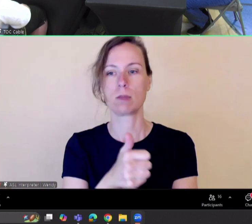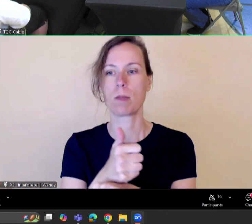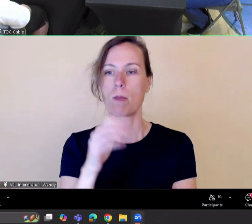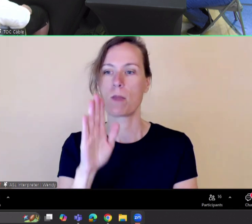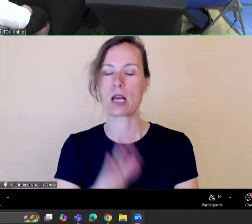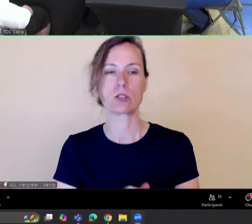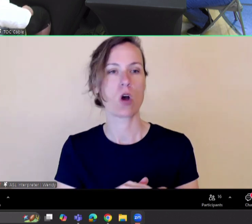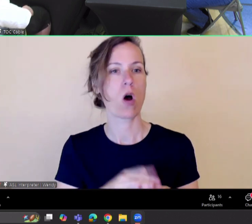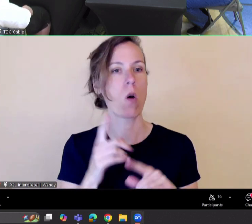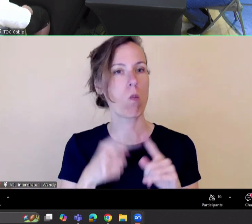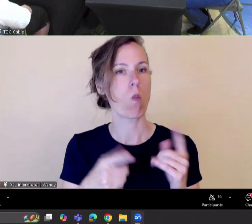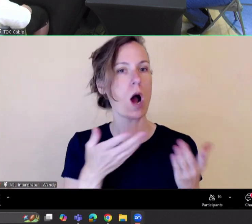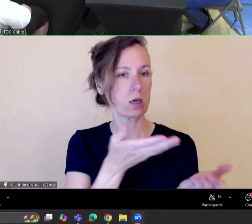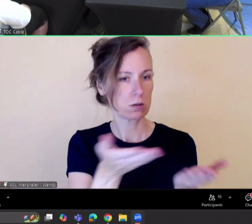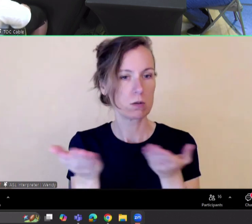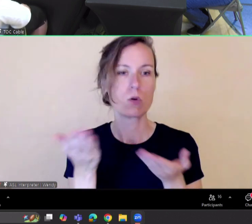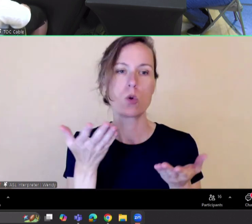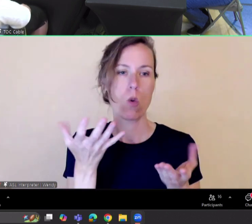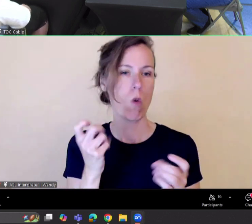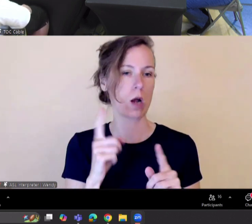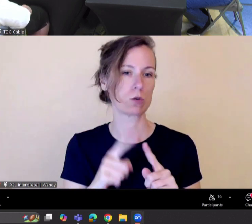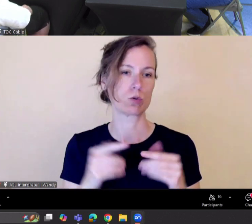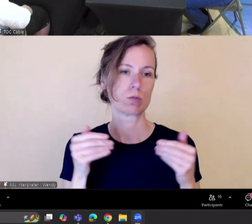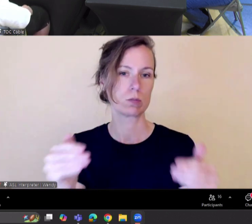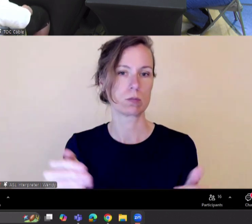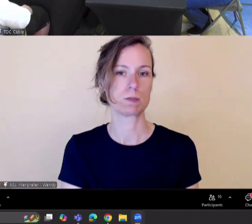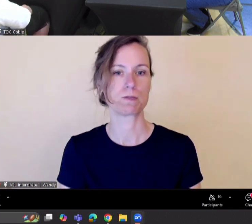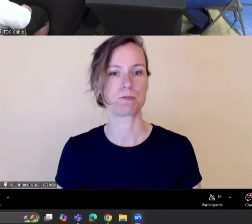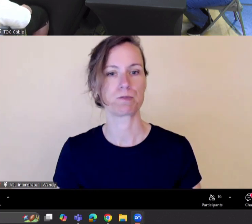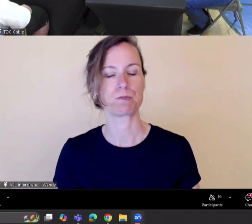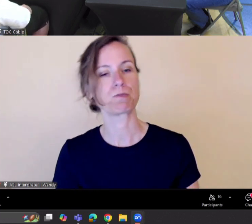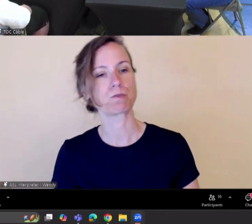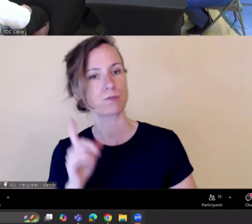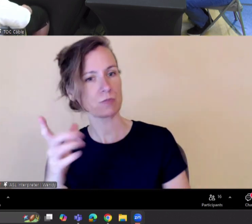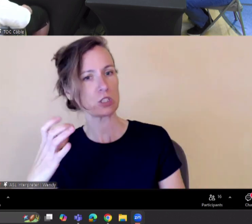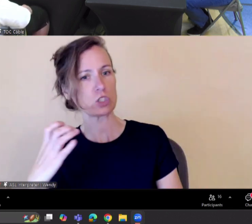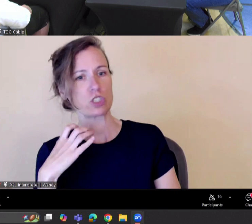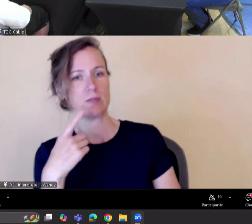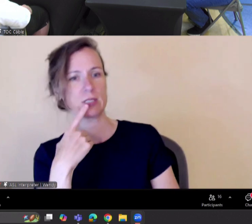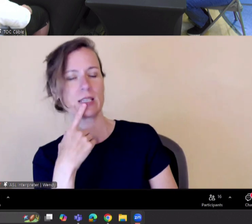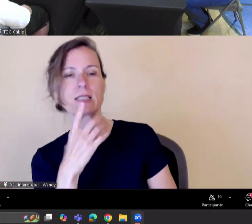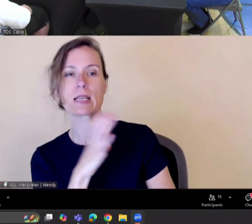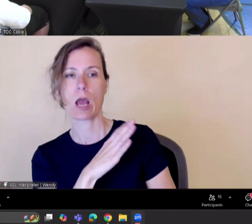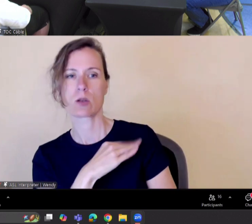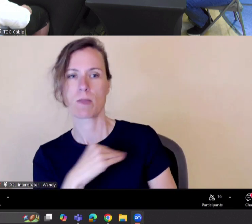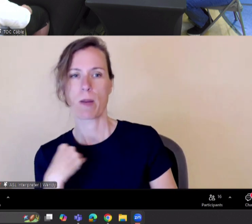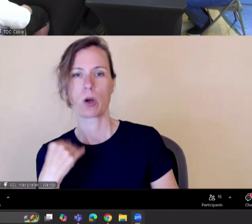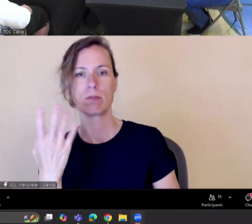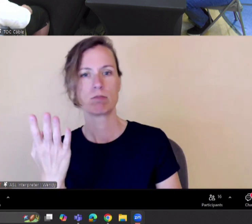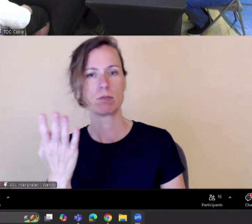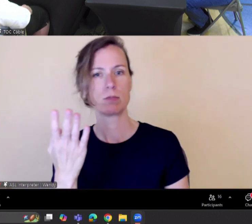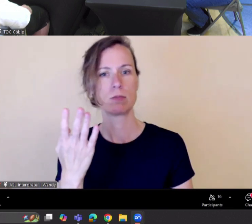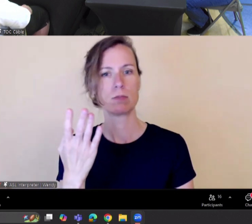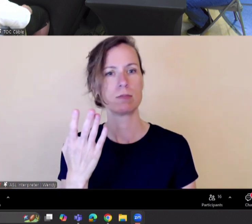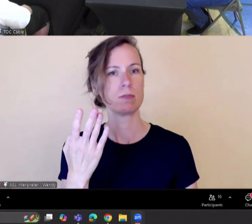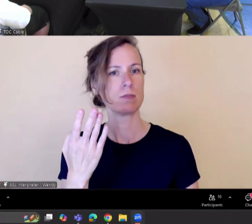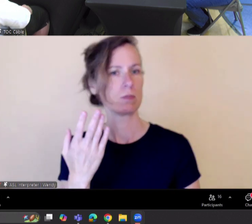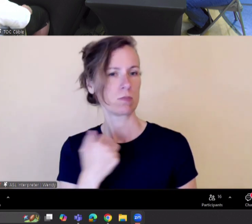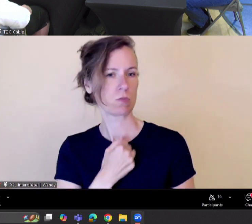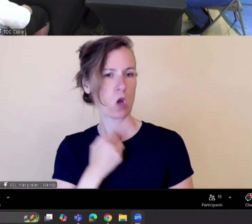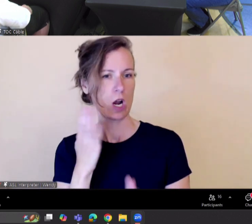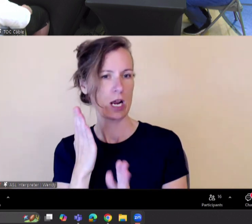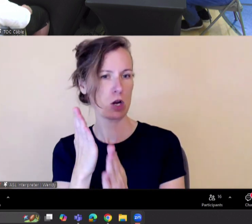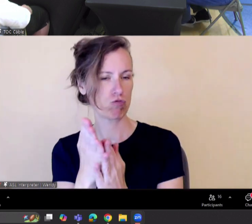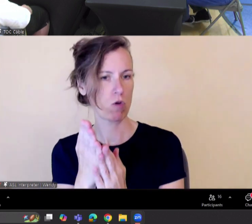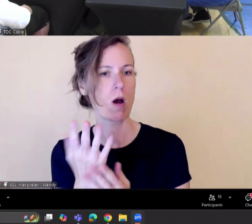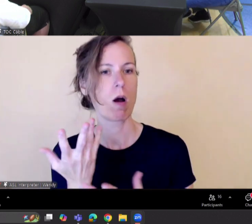what you all want it to be. Councilmember, if I could, and I sorry to continue to interrupt, but I want to